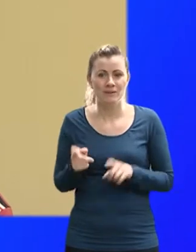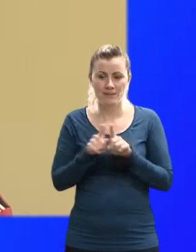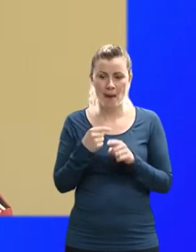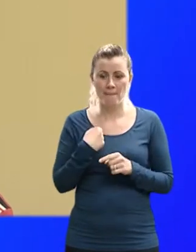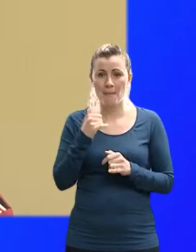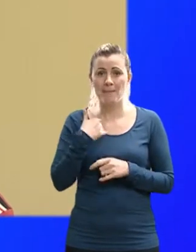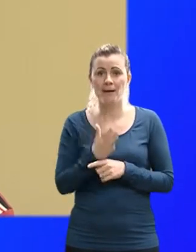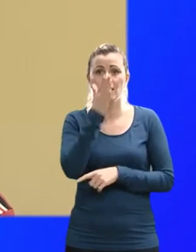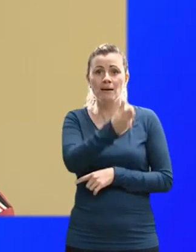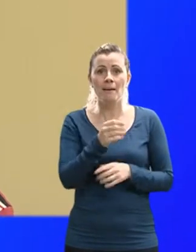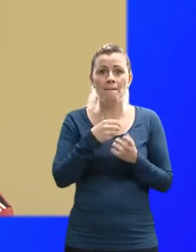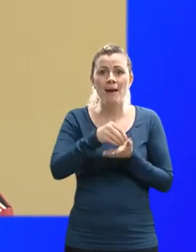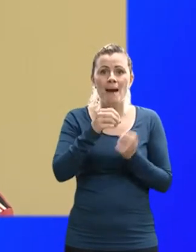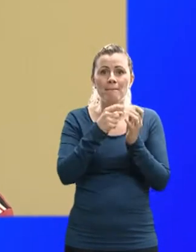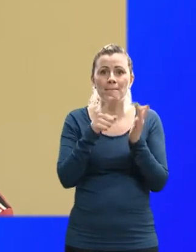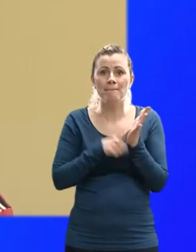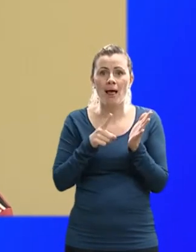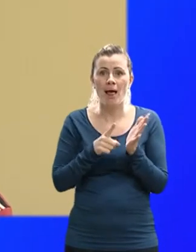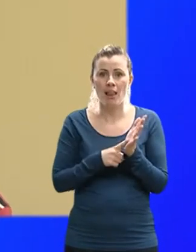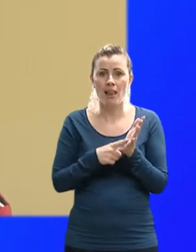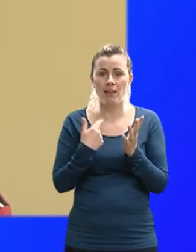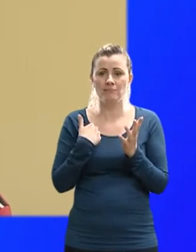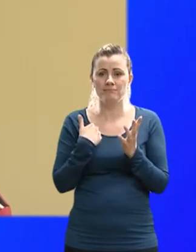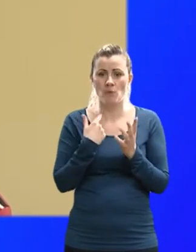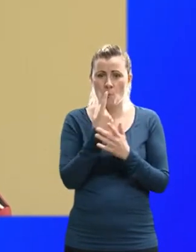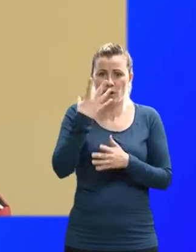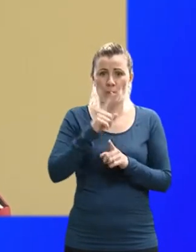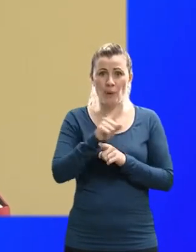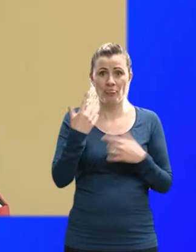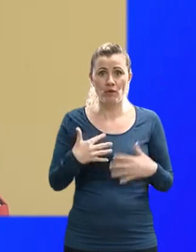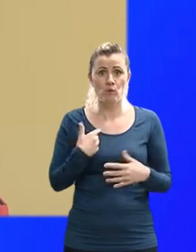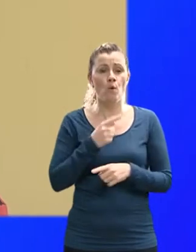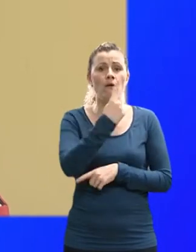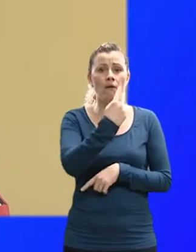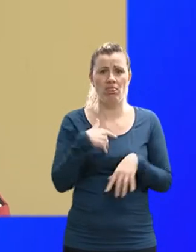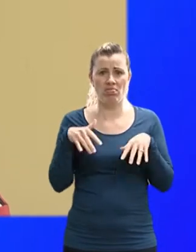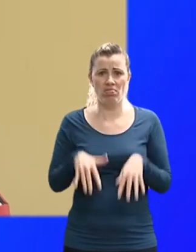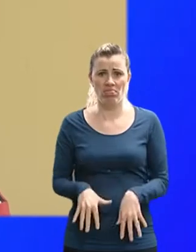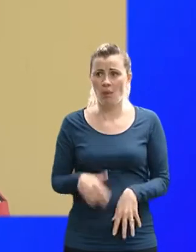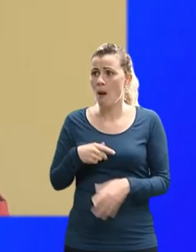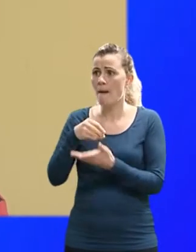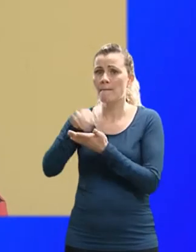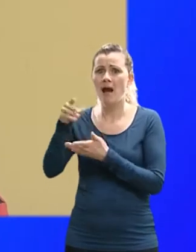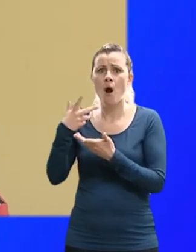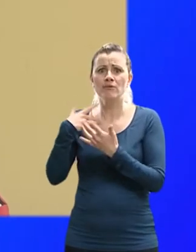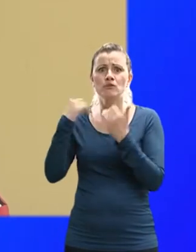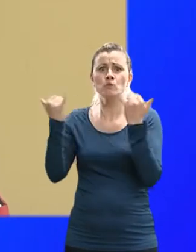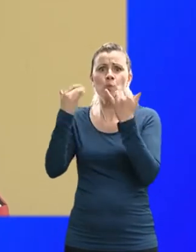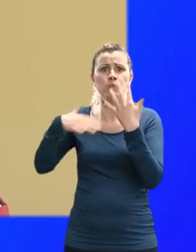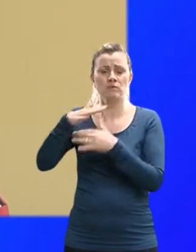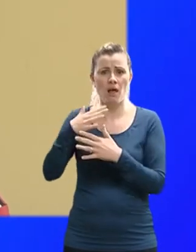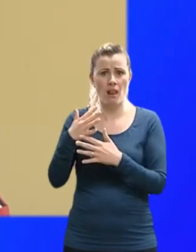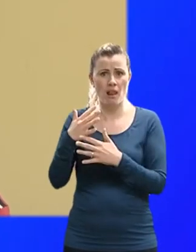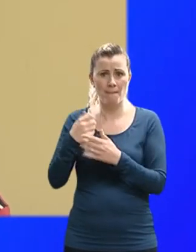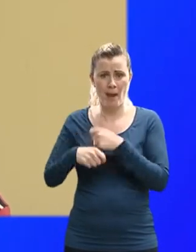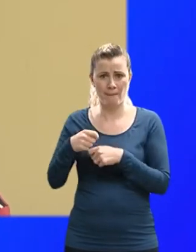pay the bills or whatever, they don't really have any kind of social interaction, which I think is really a criminal offence, because I think human beings